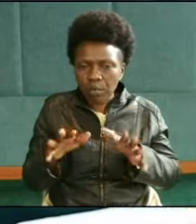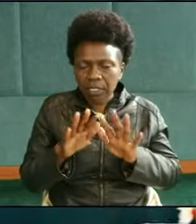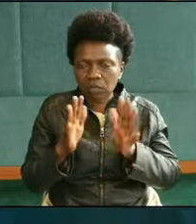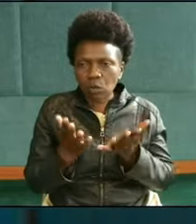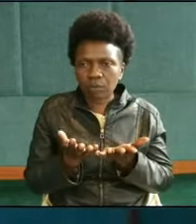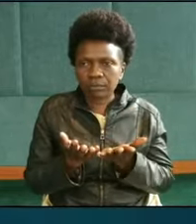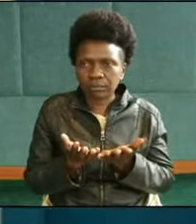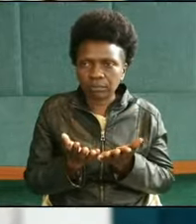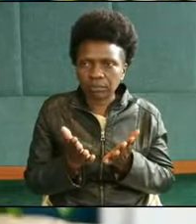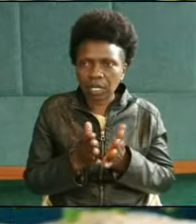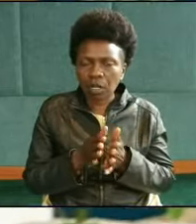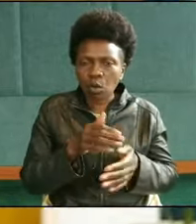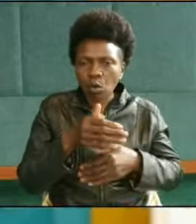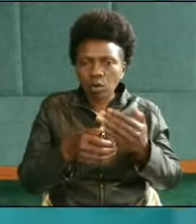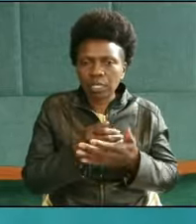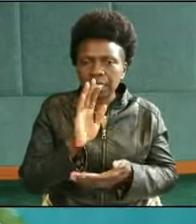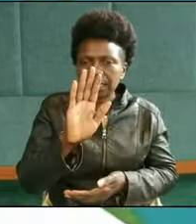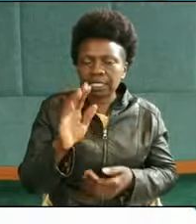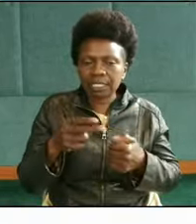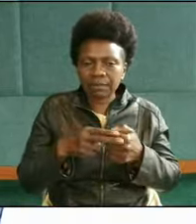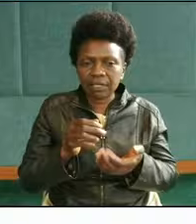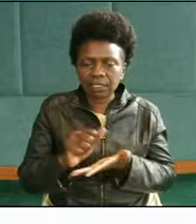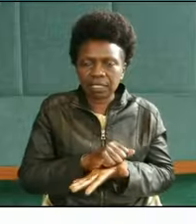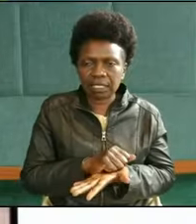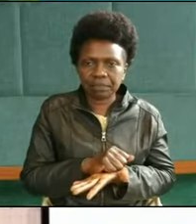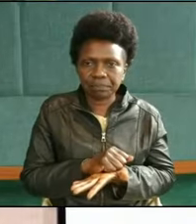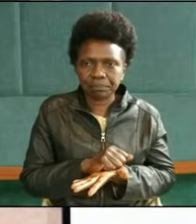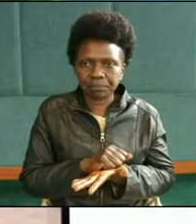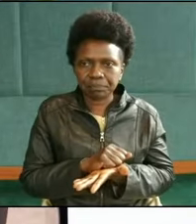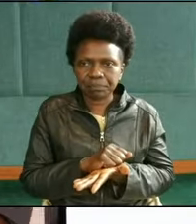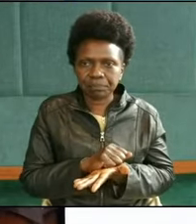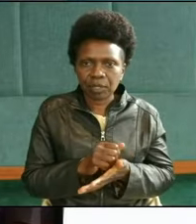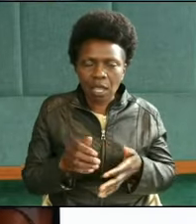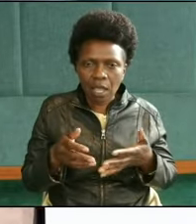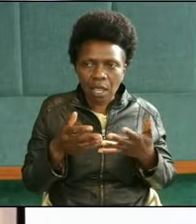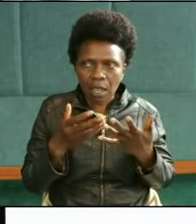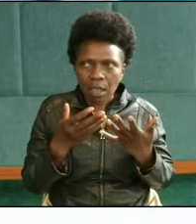the scroll and all its seven seals.